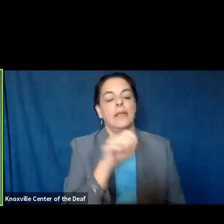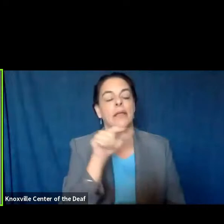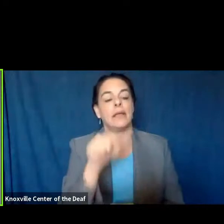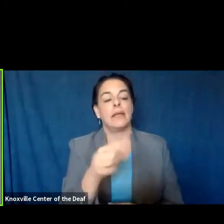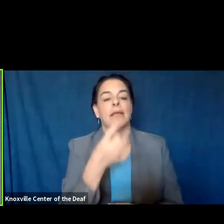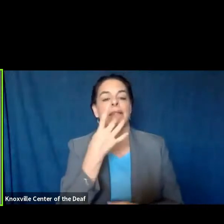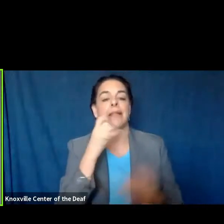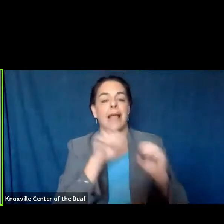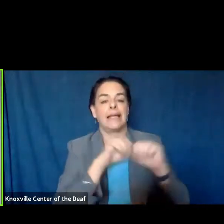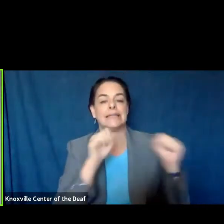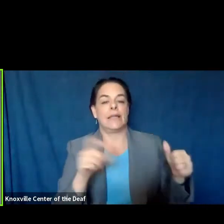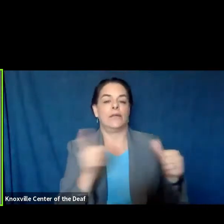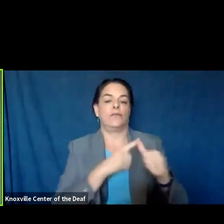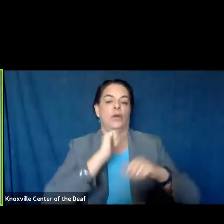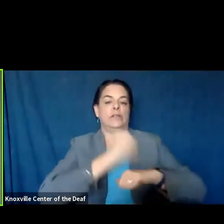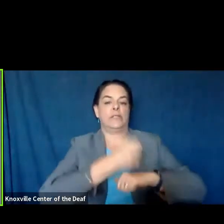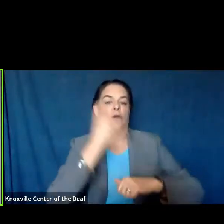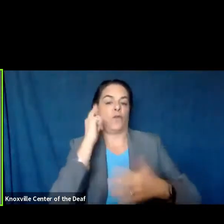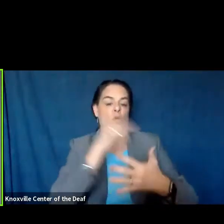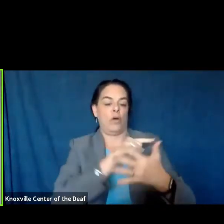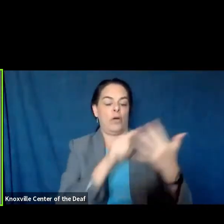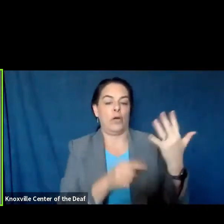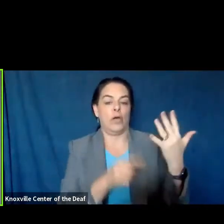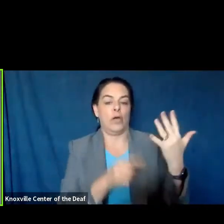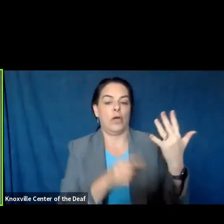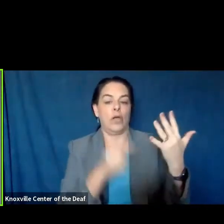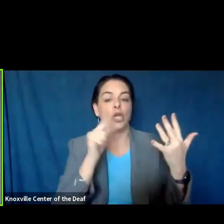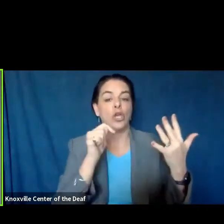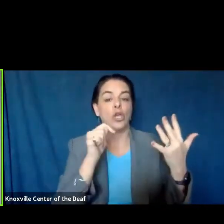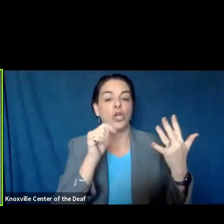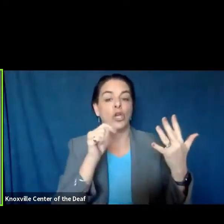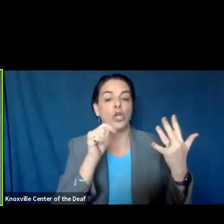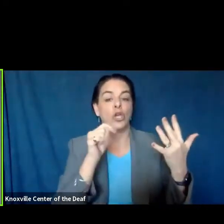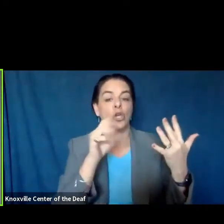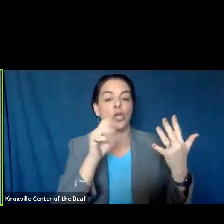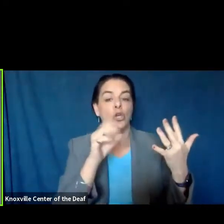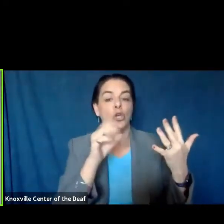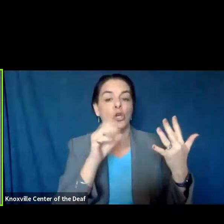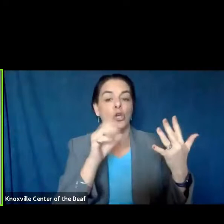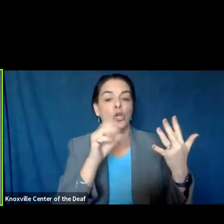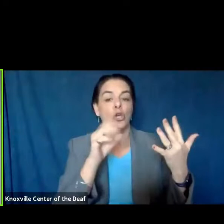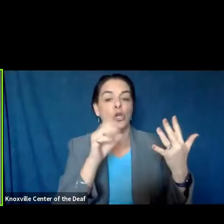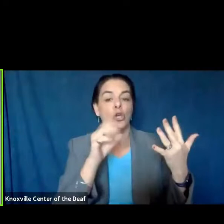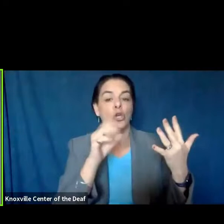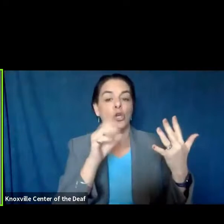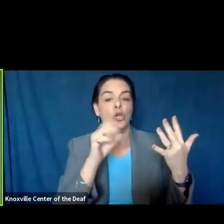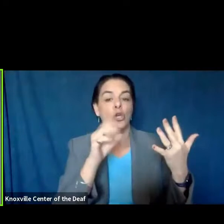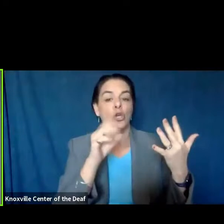light system was originally set up as benchmarks for continued reopening